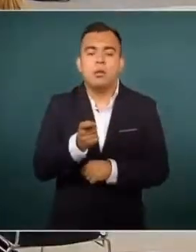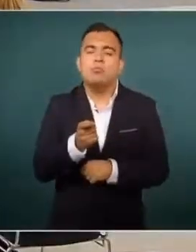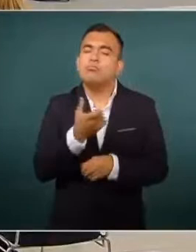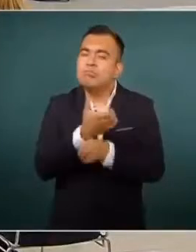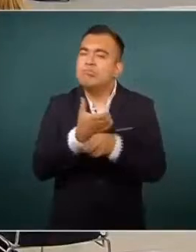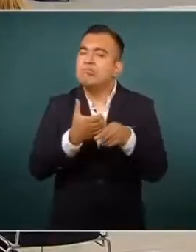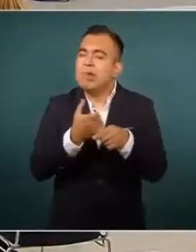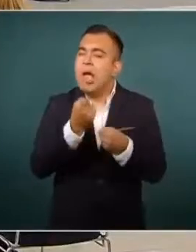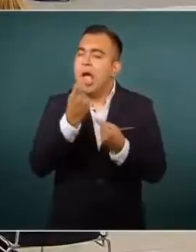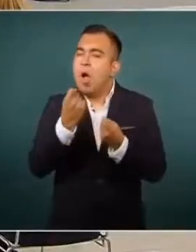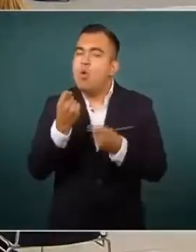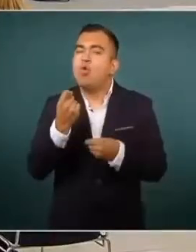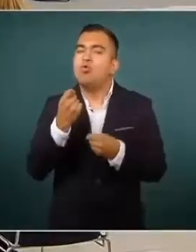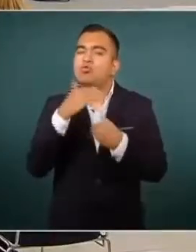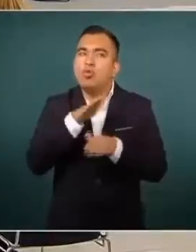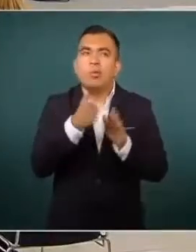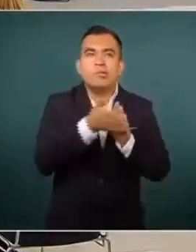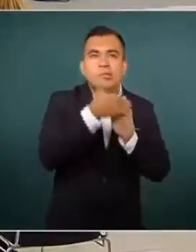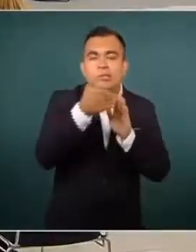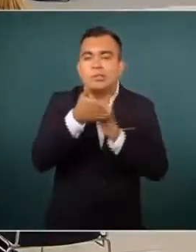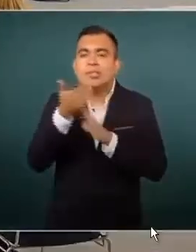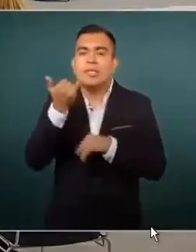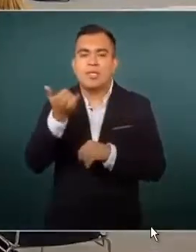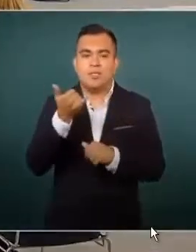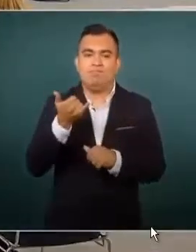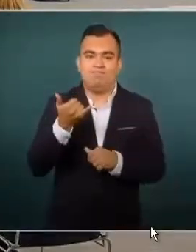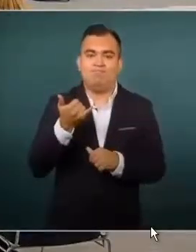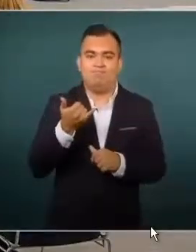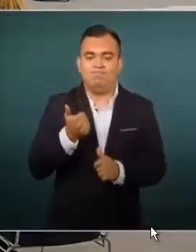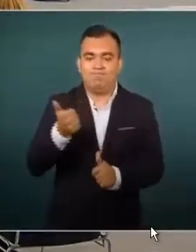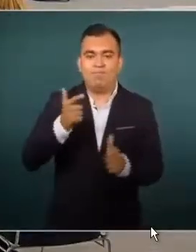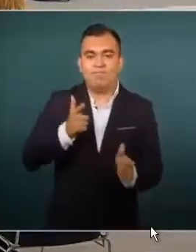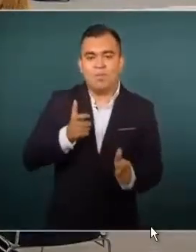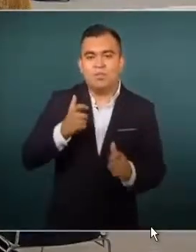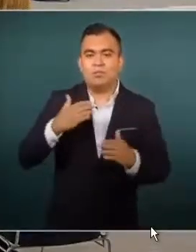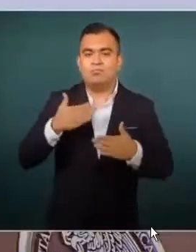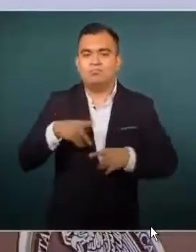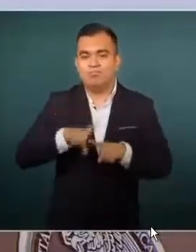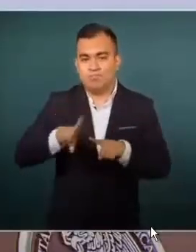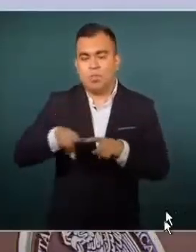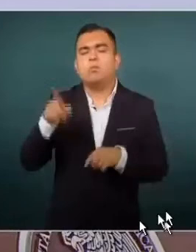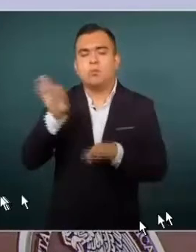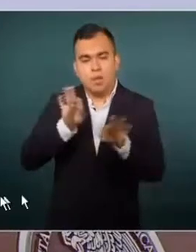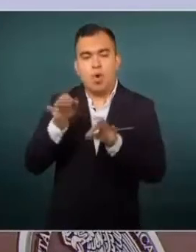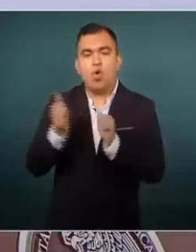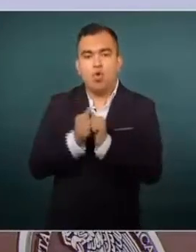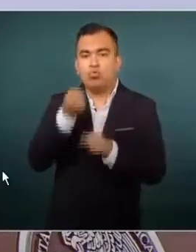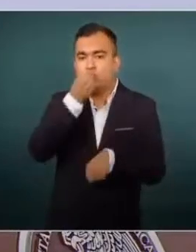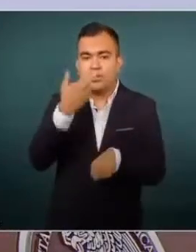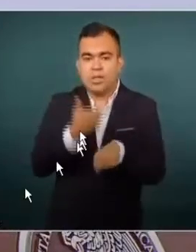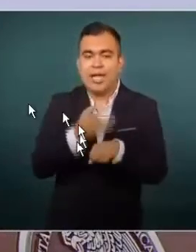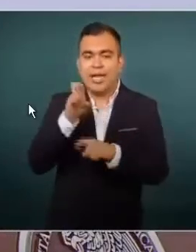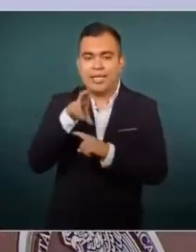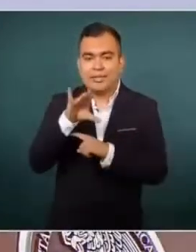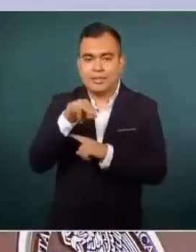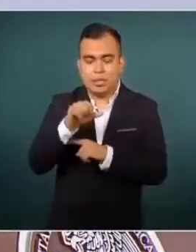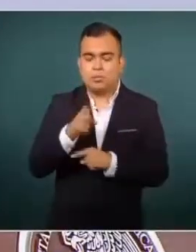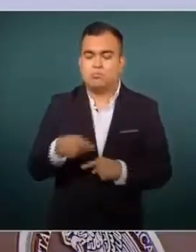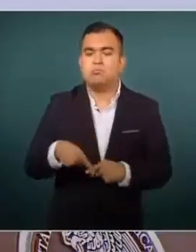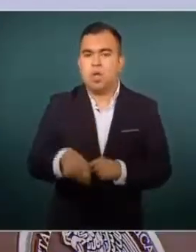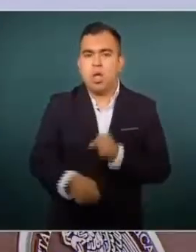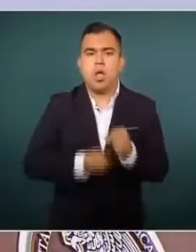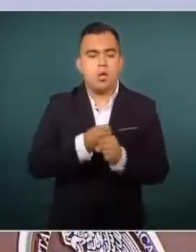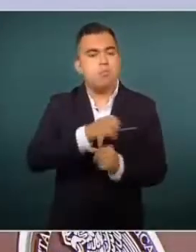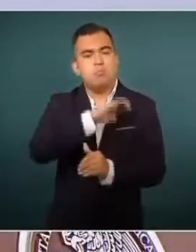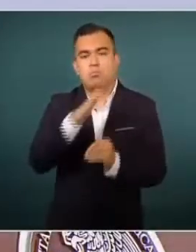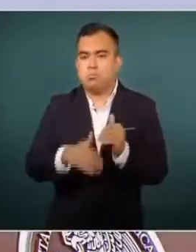algunas cuestiones relacionadas con infraestructura y equipamiento que estamos trabajando con el subsecretario Encinas, y yo estimo que este mismo año estará culminados los trabajos que nos